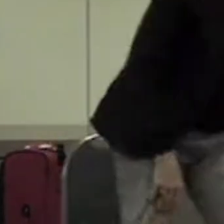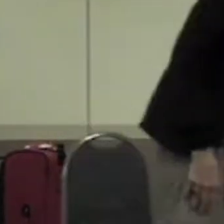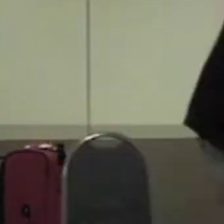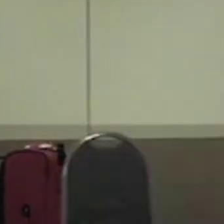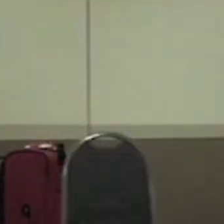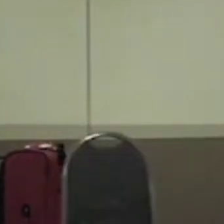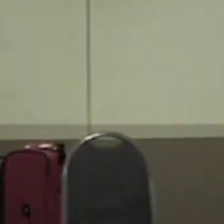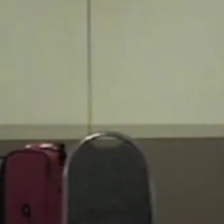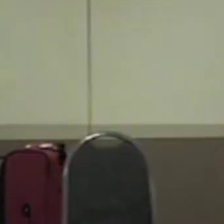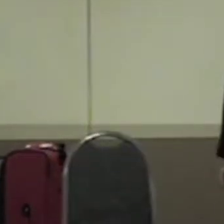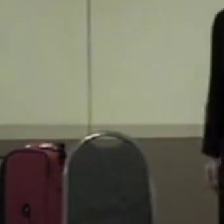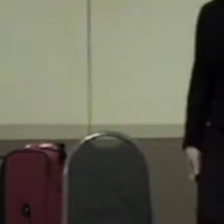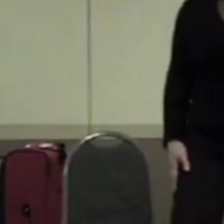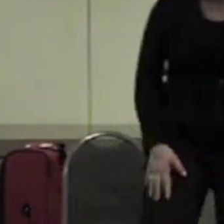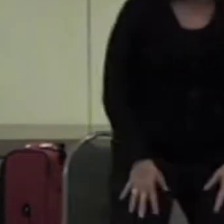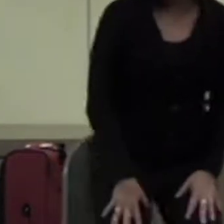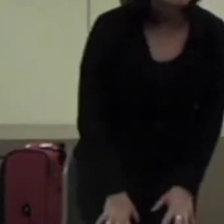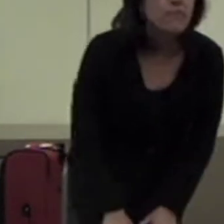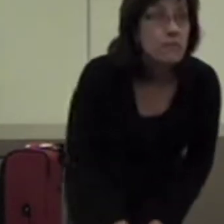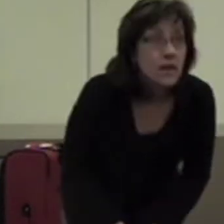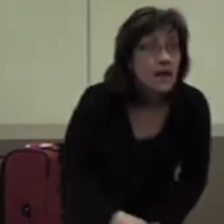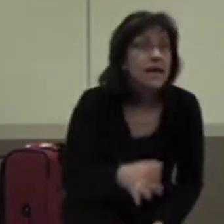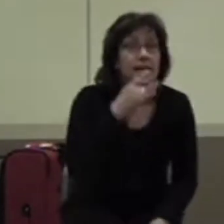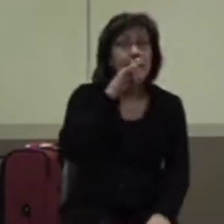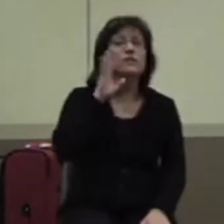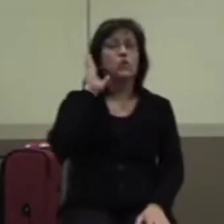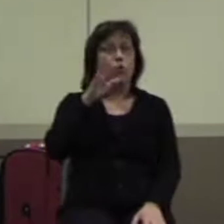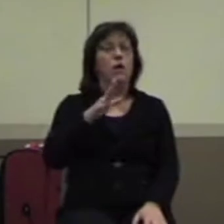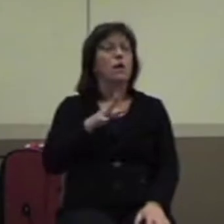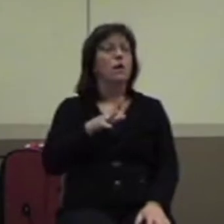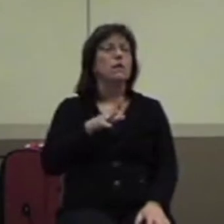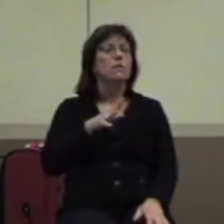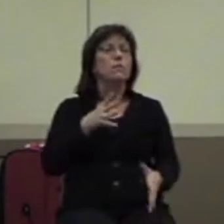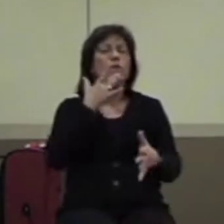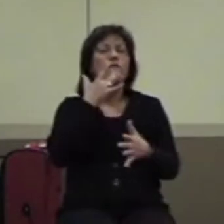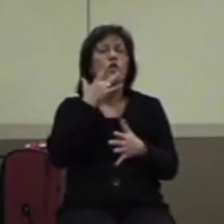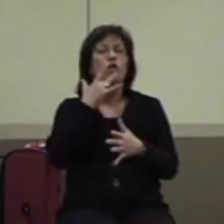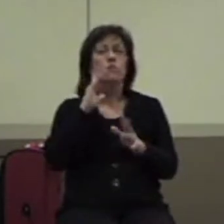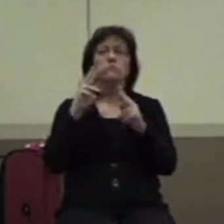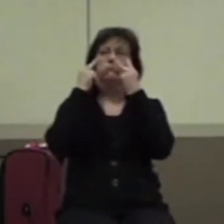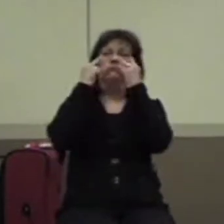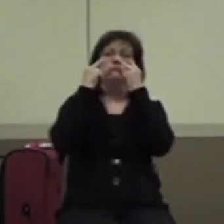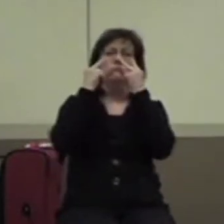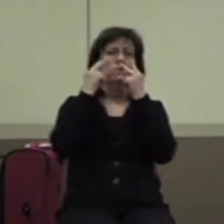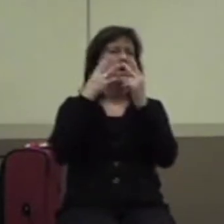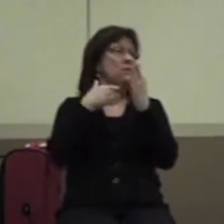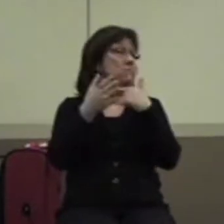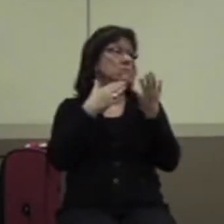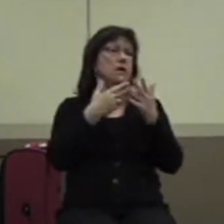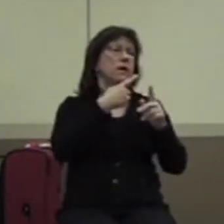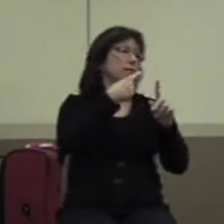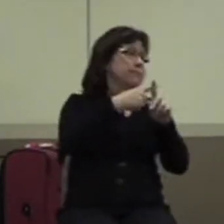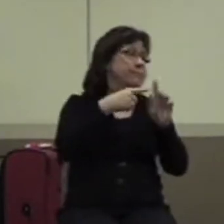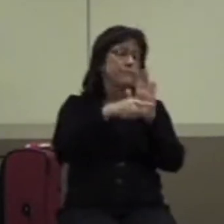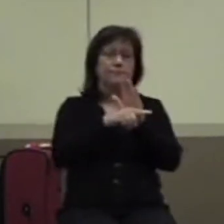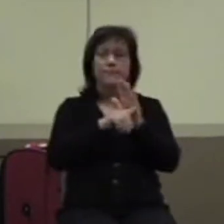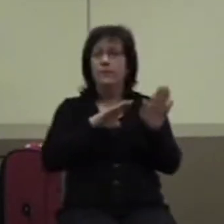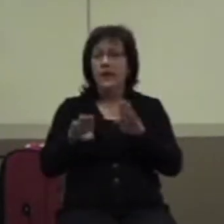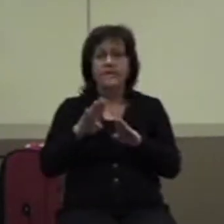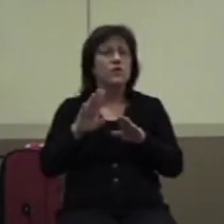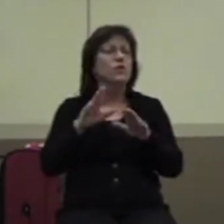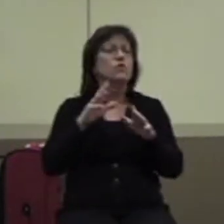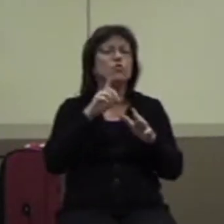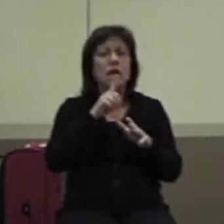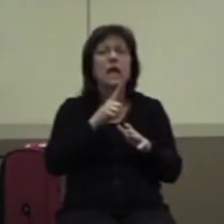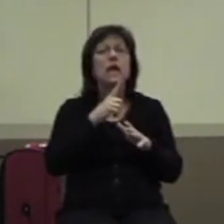shows up just because kids will take eyeballs for anything. They will take it for bad behavior just as much as they will take it for good behavior. They just are